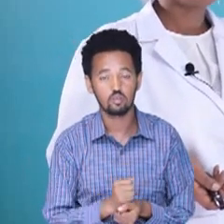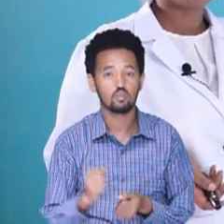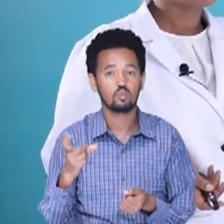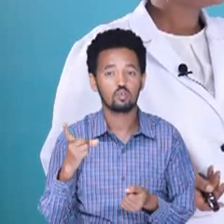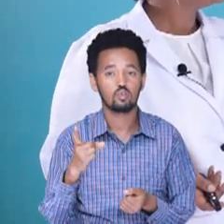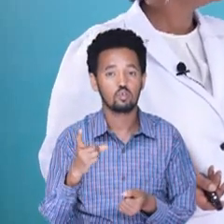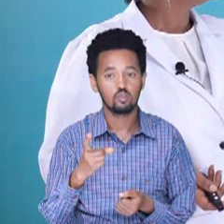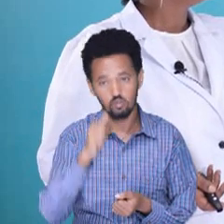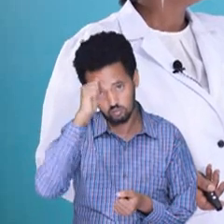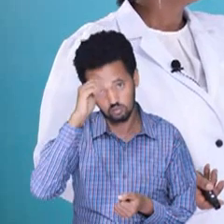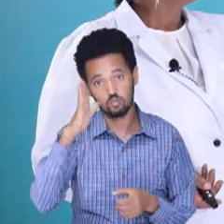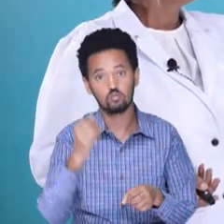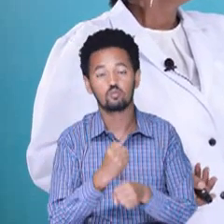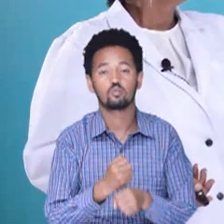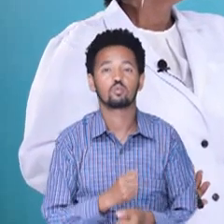artificial.